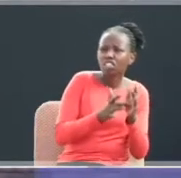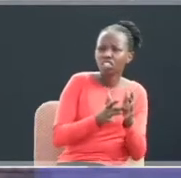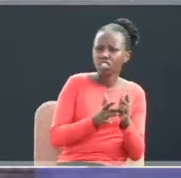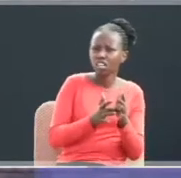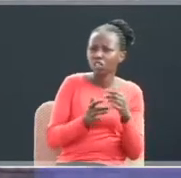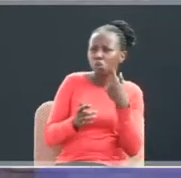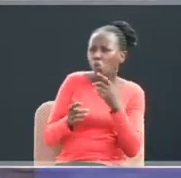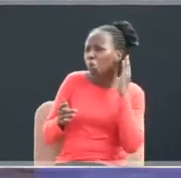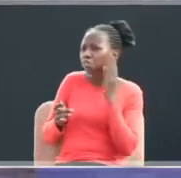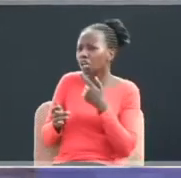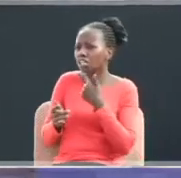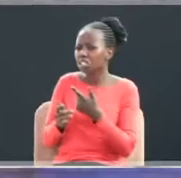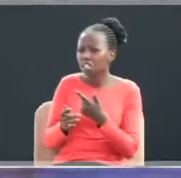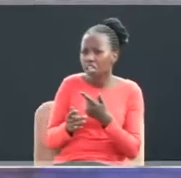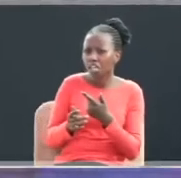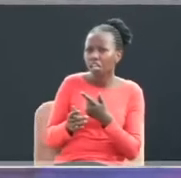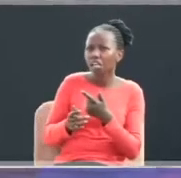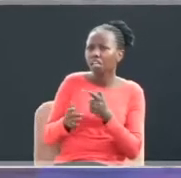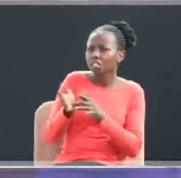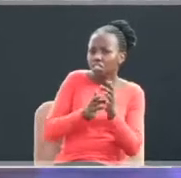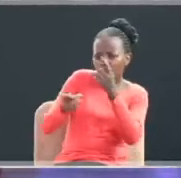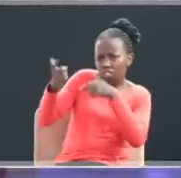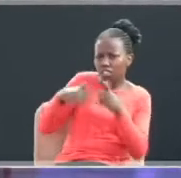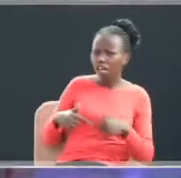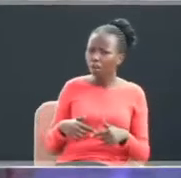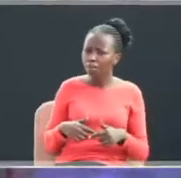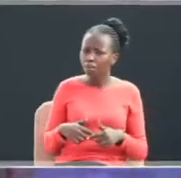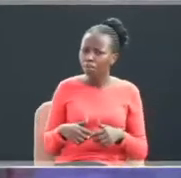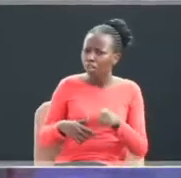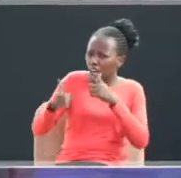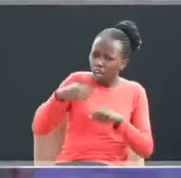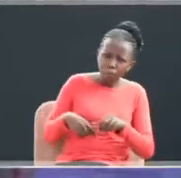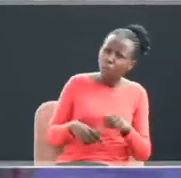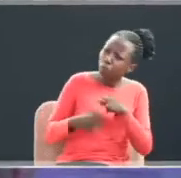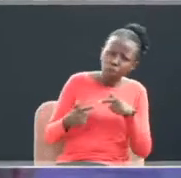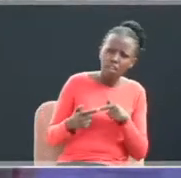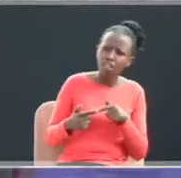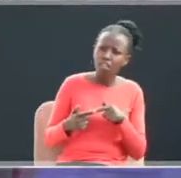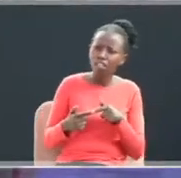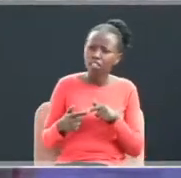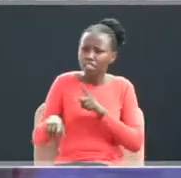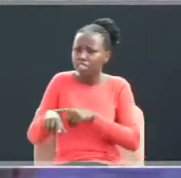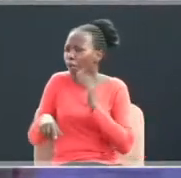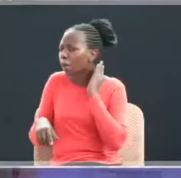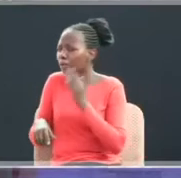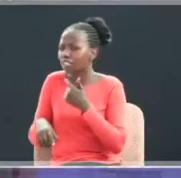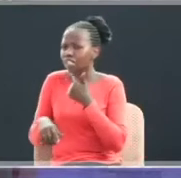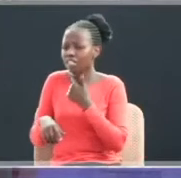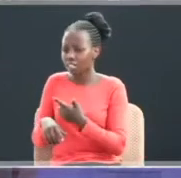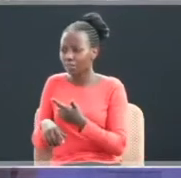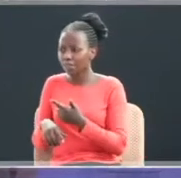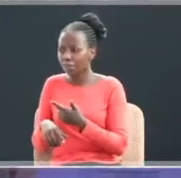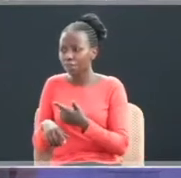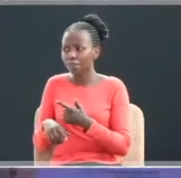wakati wa Pentecoste alisema anarudi. Kwani hajafika? Petro wakati wa Pentecoste anasema hivi.